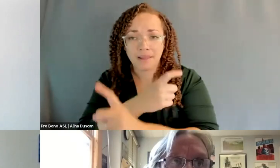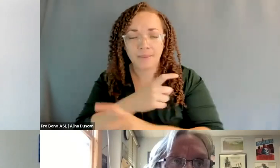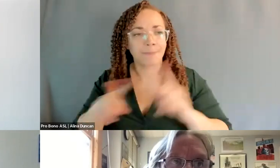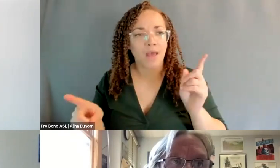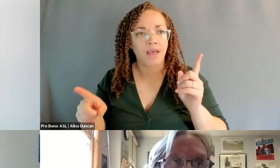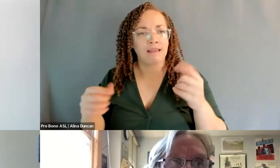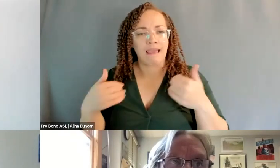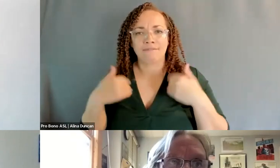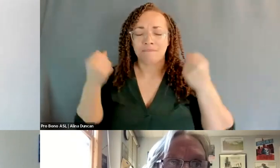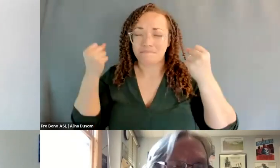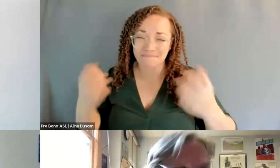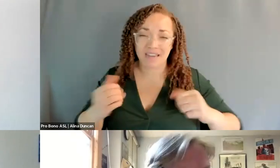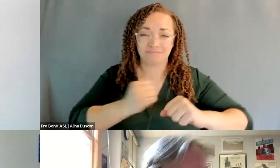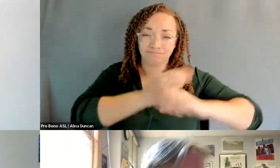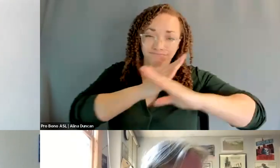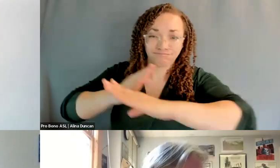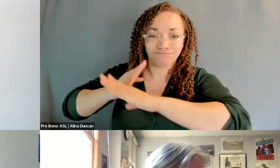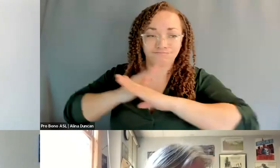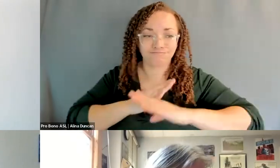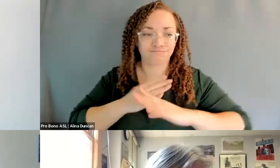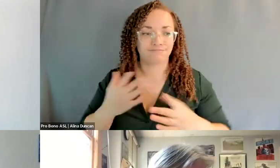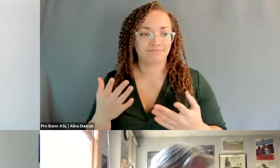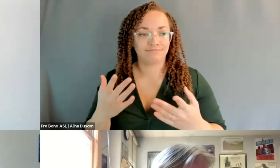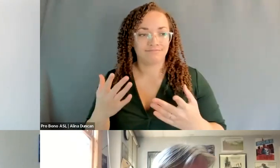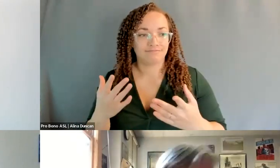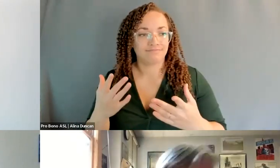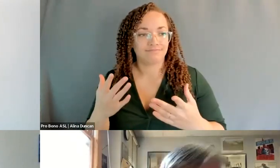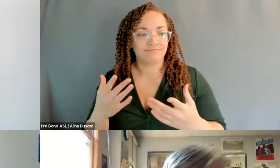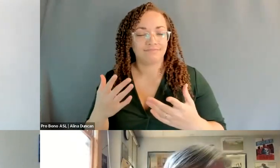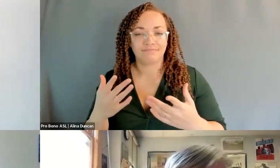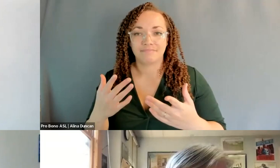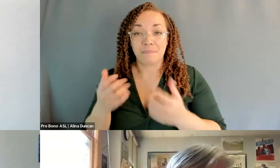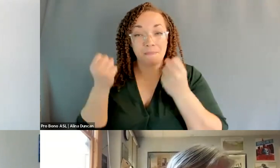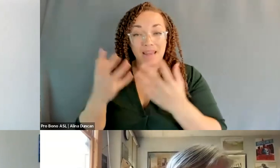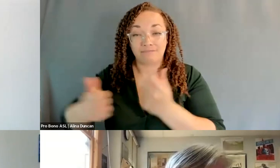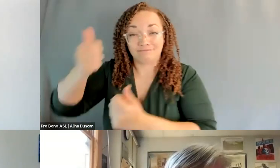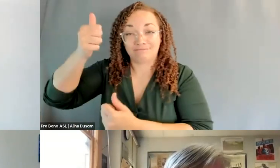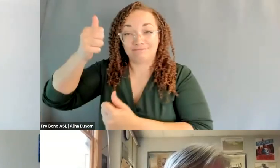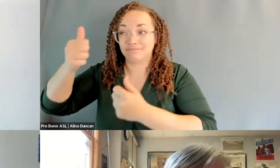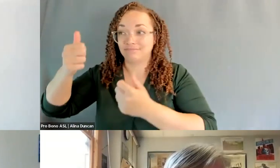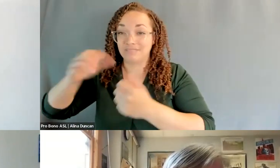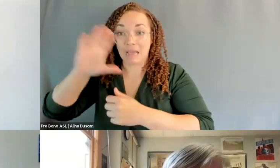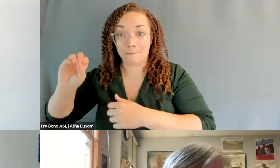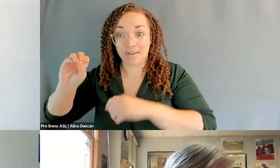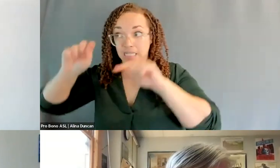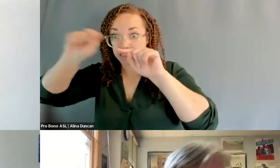barriers and massive sort of entities that don't want affordable housing for their own profit.